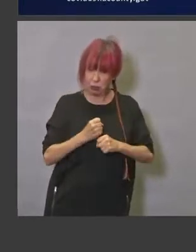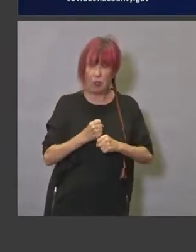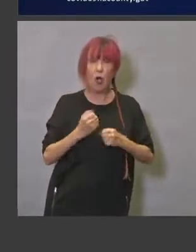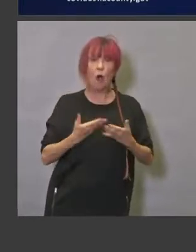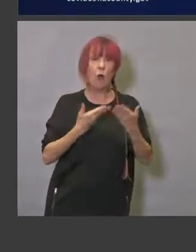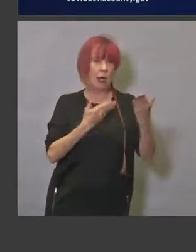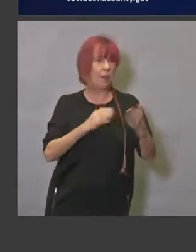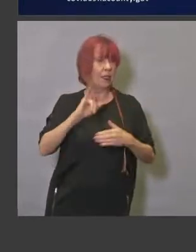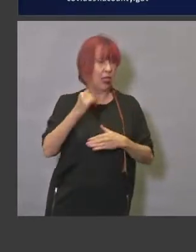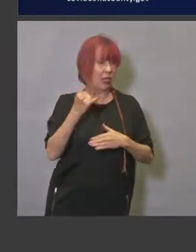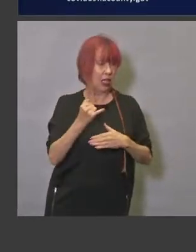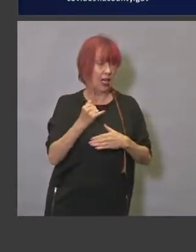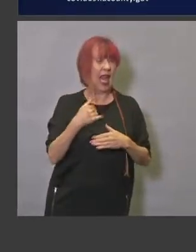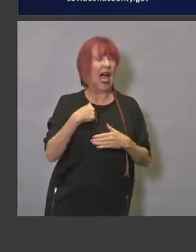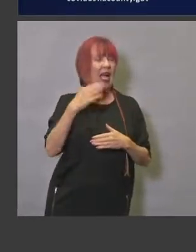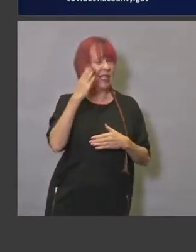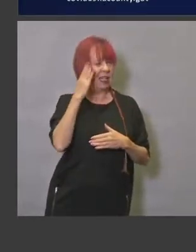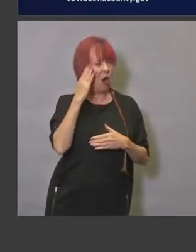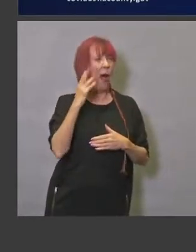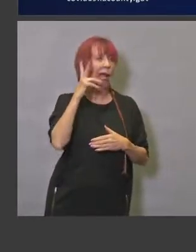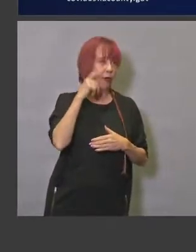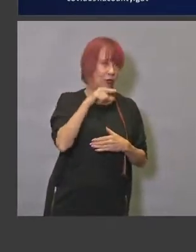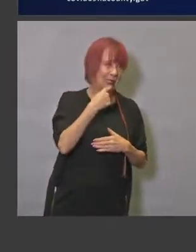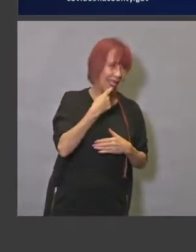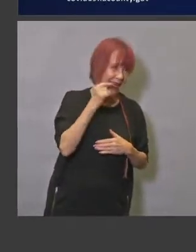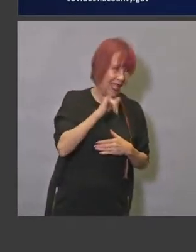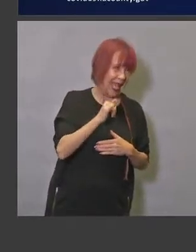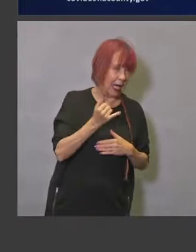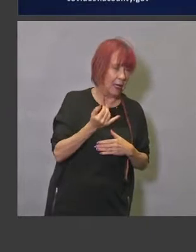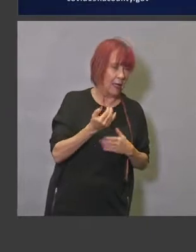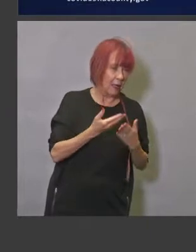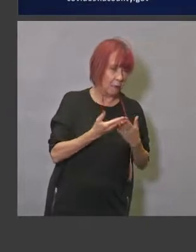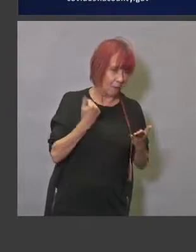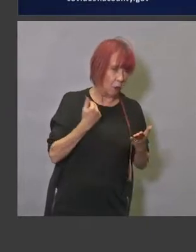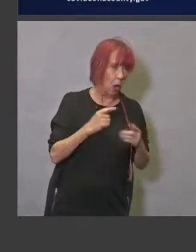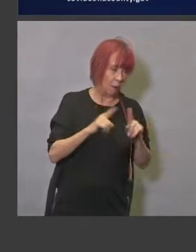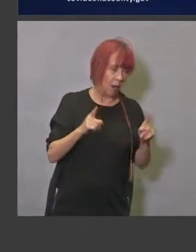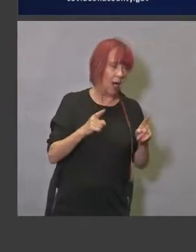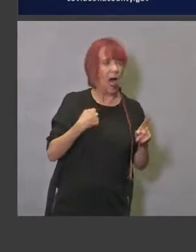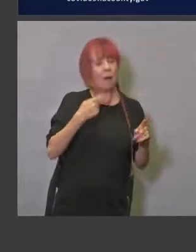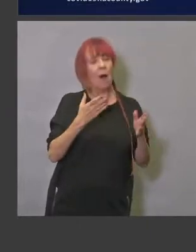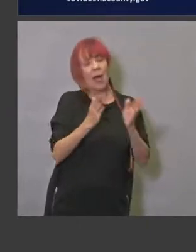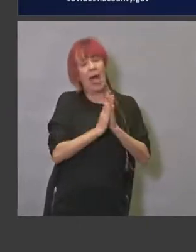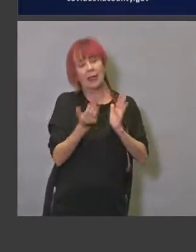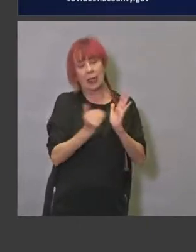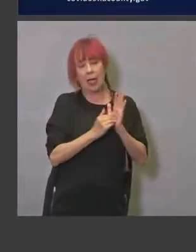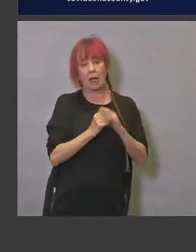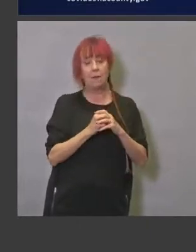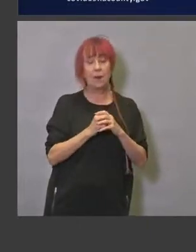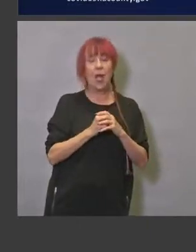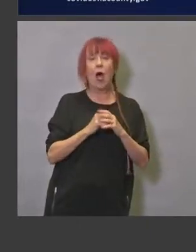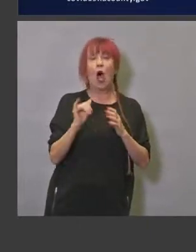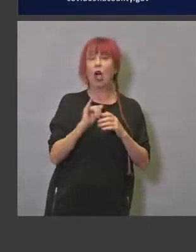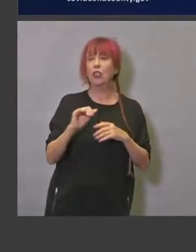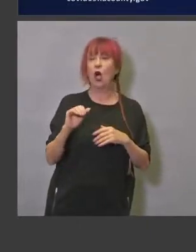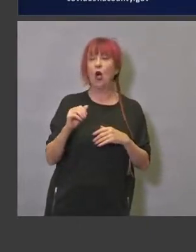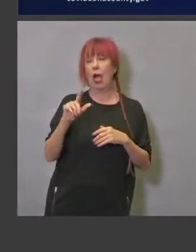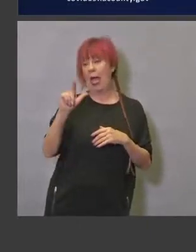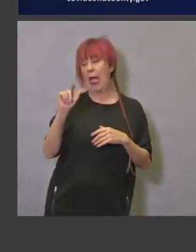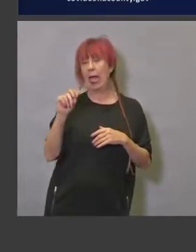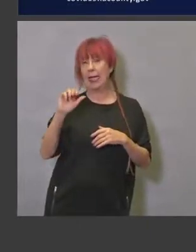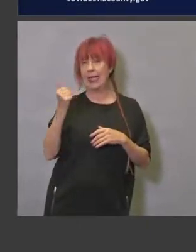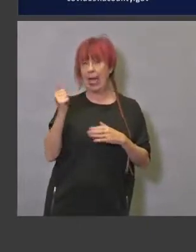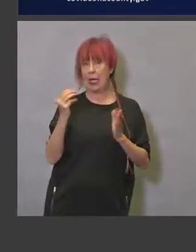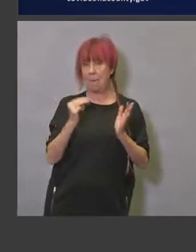about 25 minutes in, but I wanted just to directly ask you about that. And then also, of LA County's 10 million, how many people